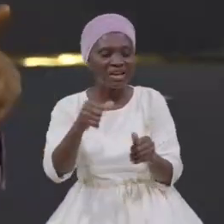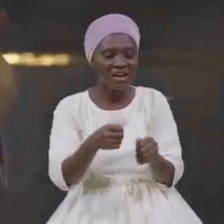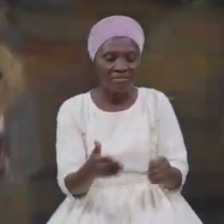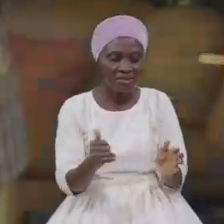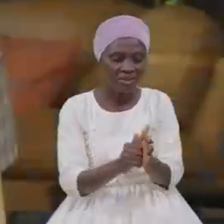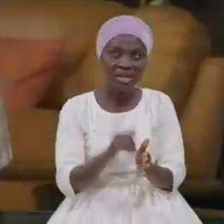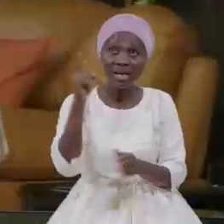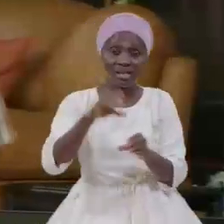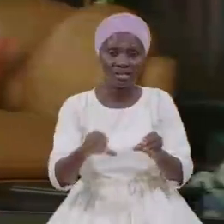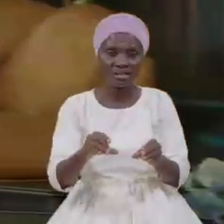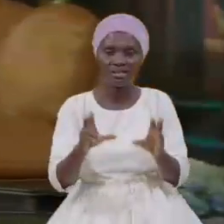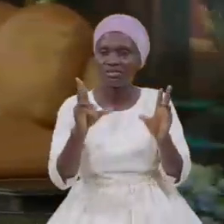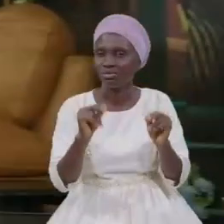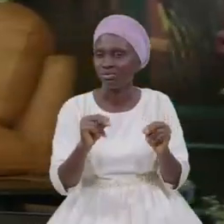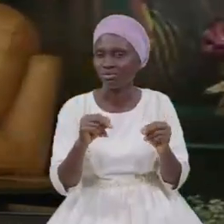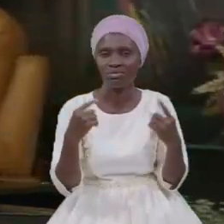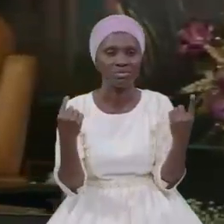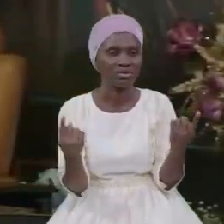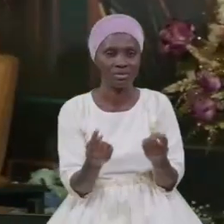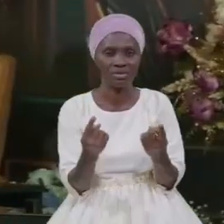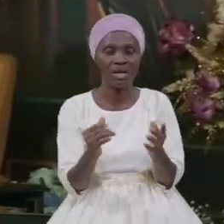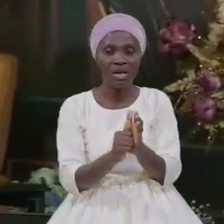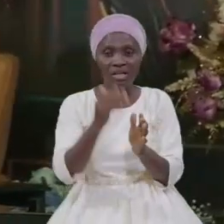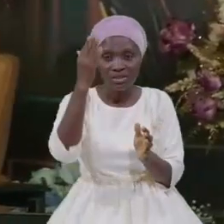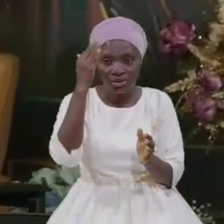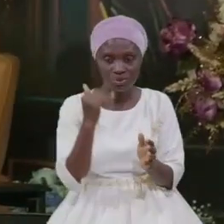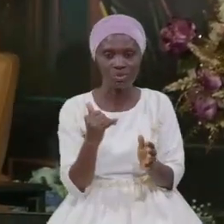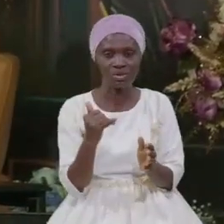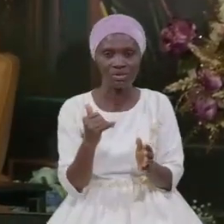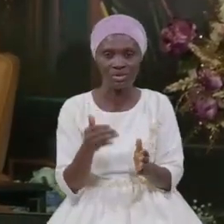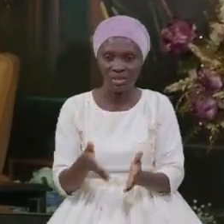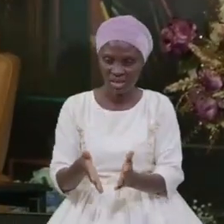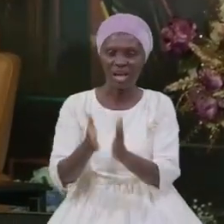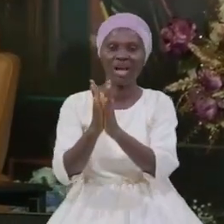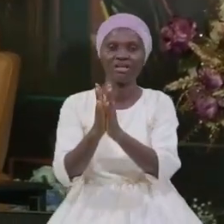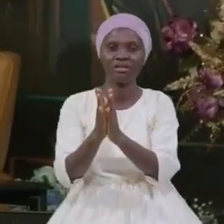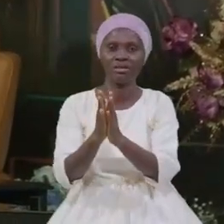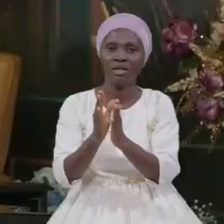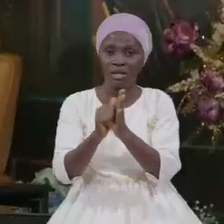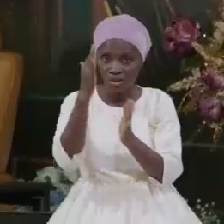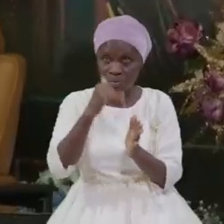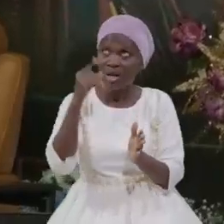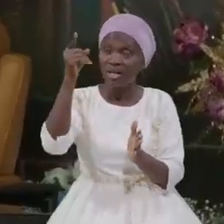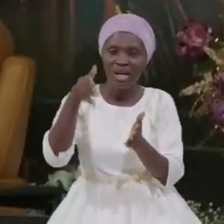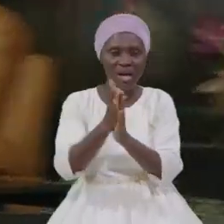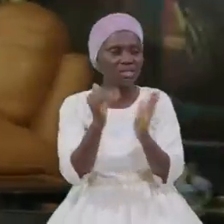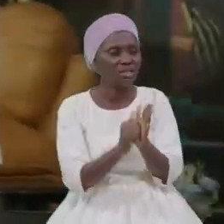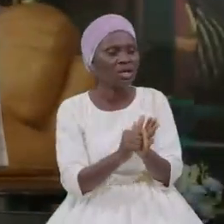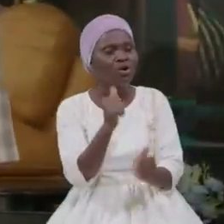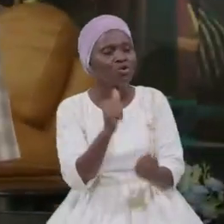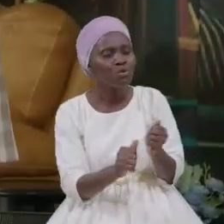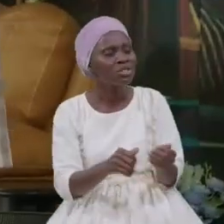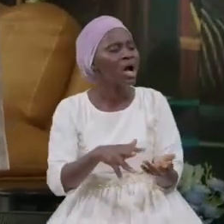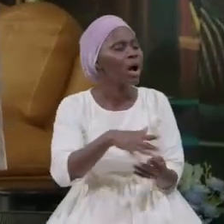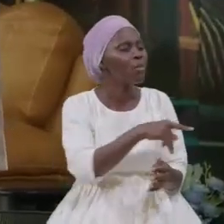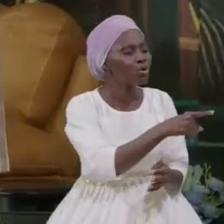there was no sin. That's why I ask, which of you convinces me of sin? And even those Pharisees,